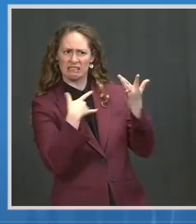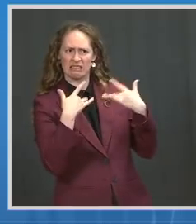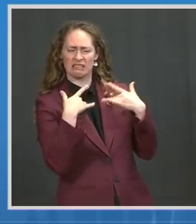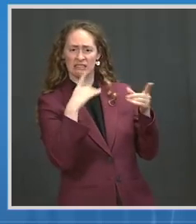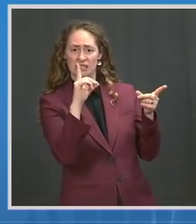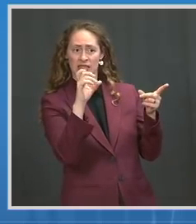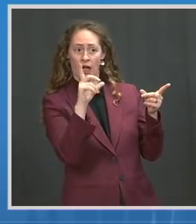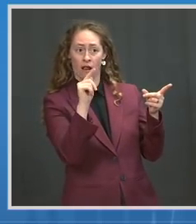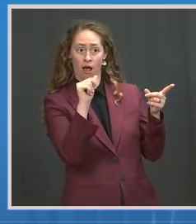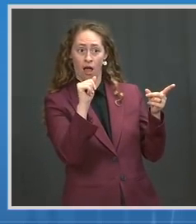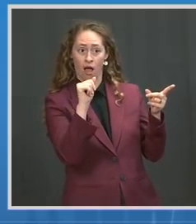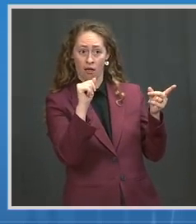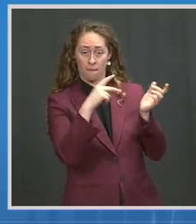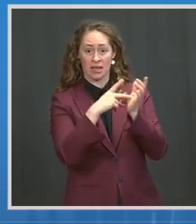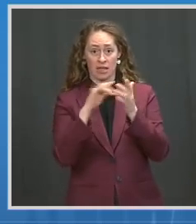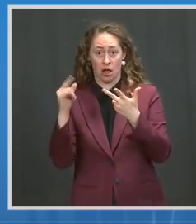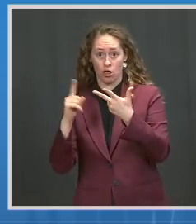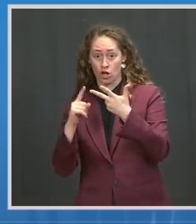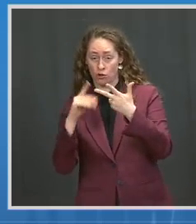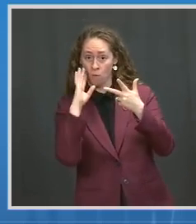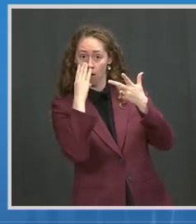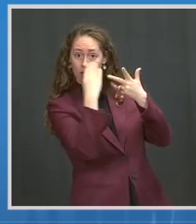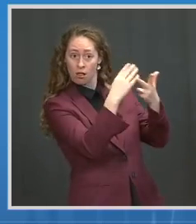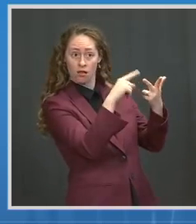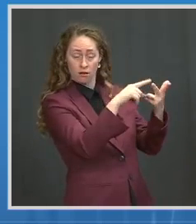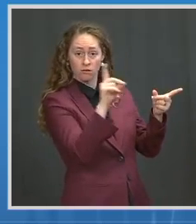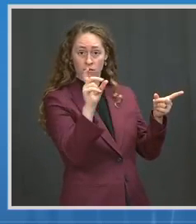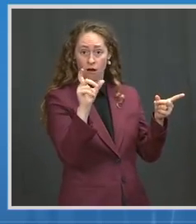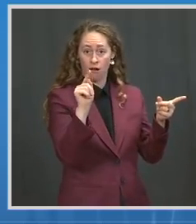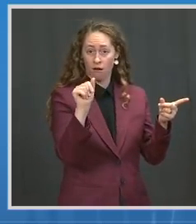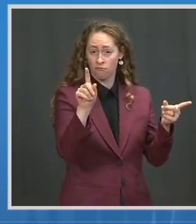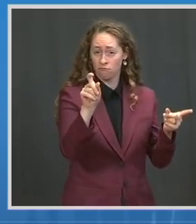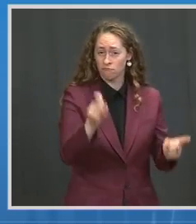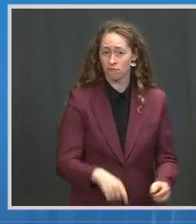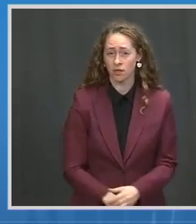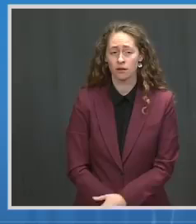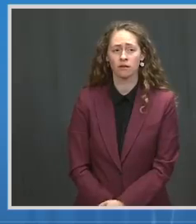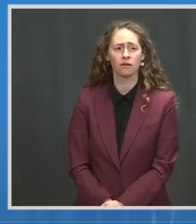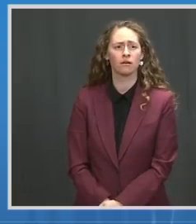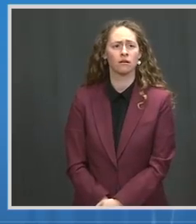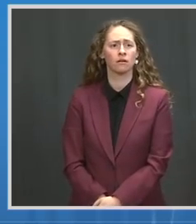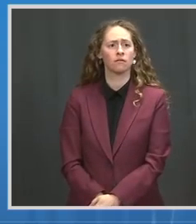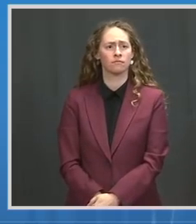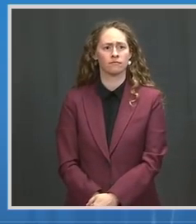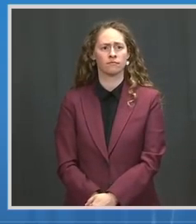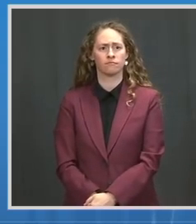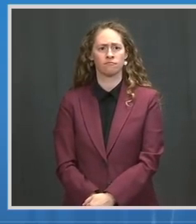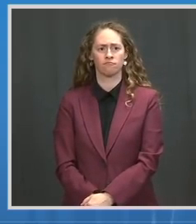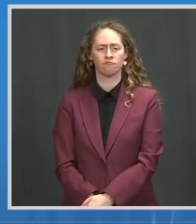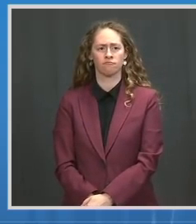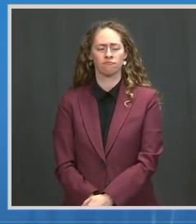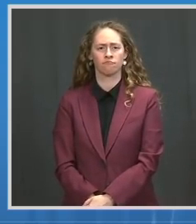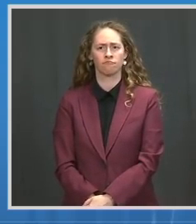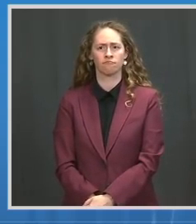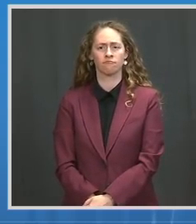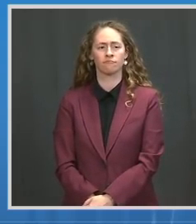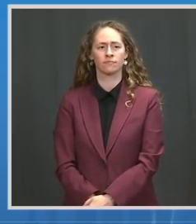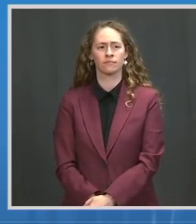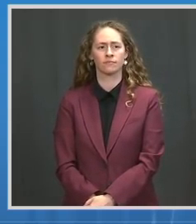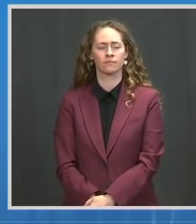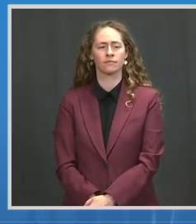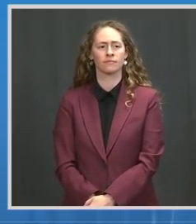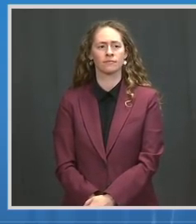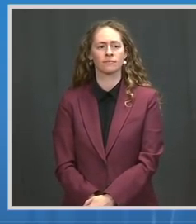As yet, there is not a trial that is specific in the sense of variant